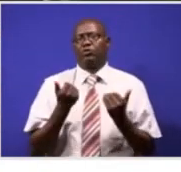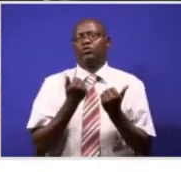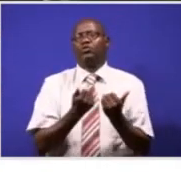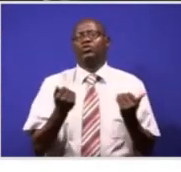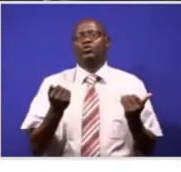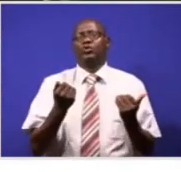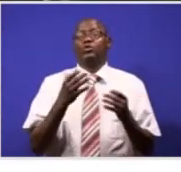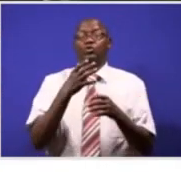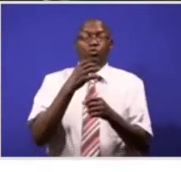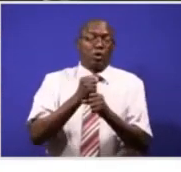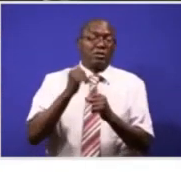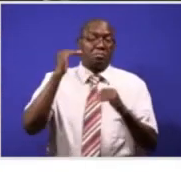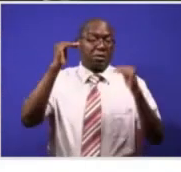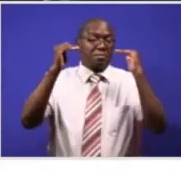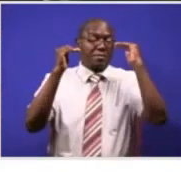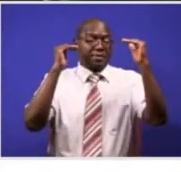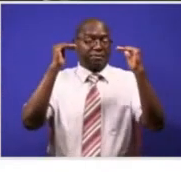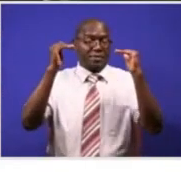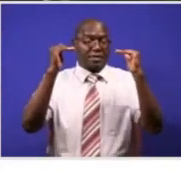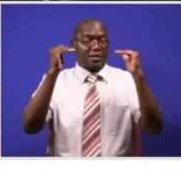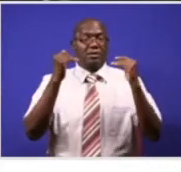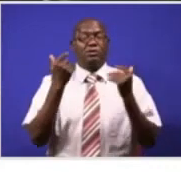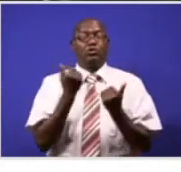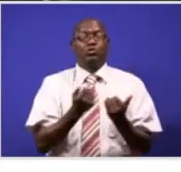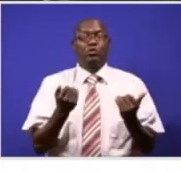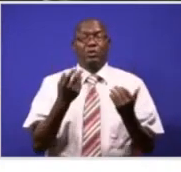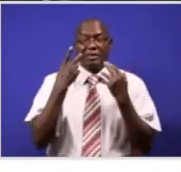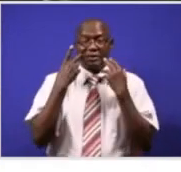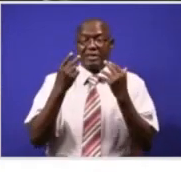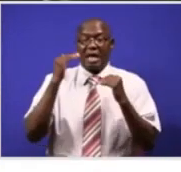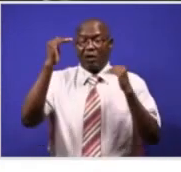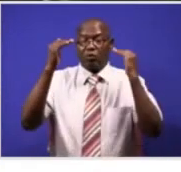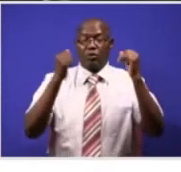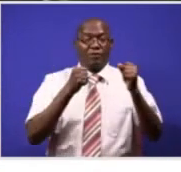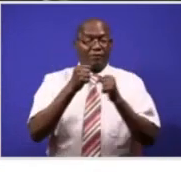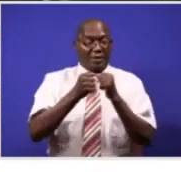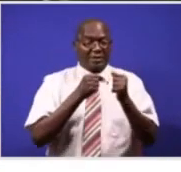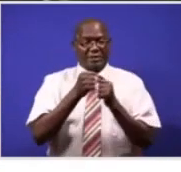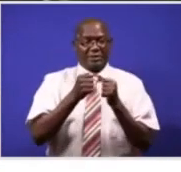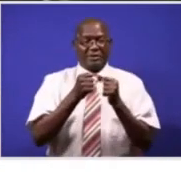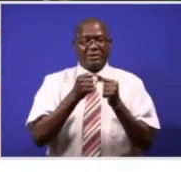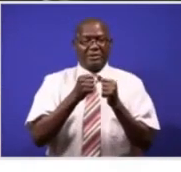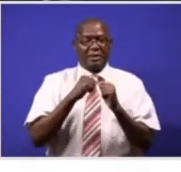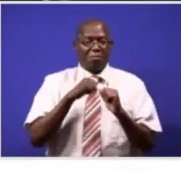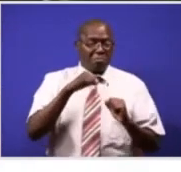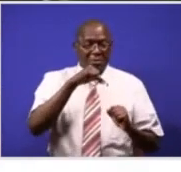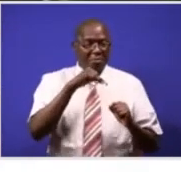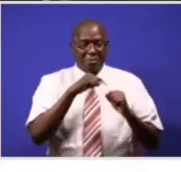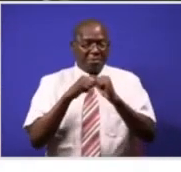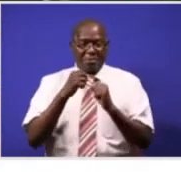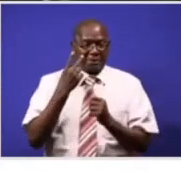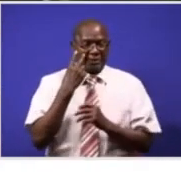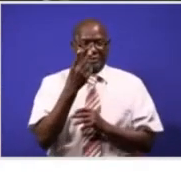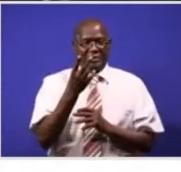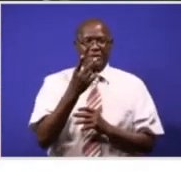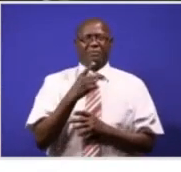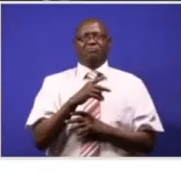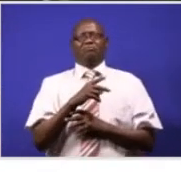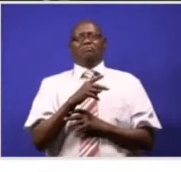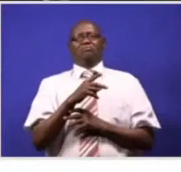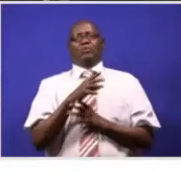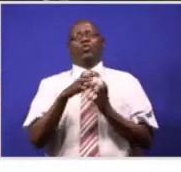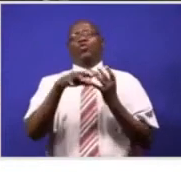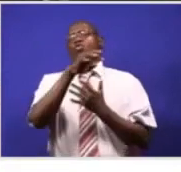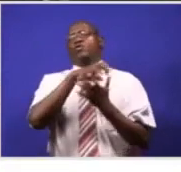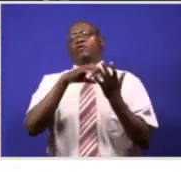trust adults. So when children see adults fighting, exchanging blows, they get confused.